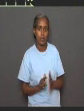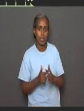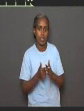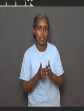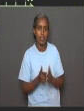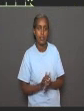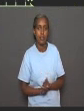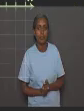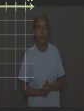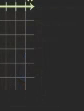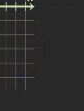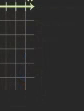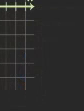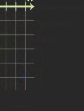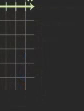Begin.